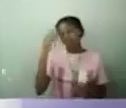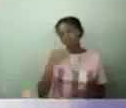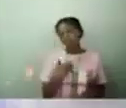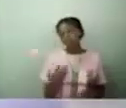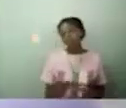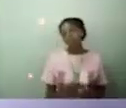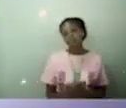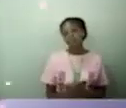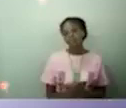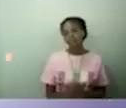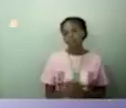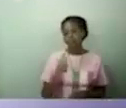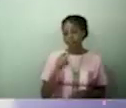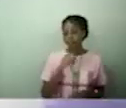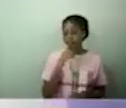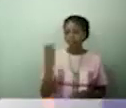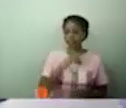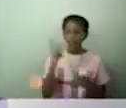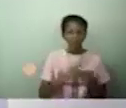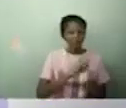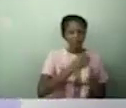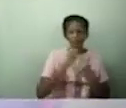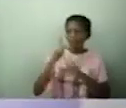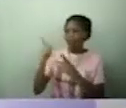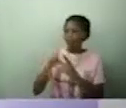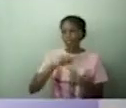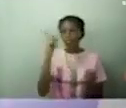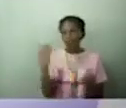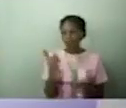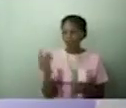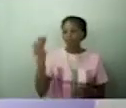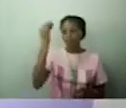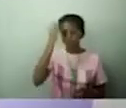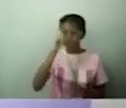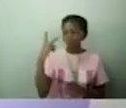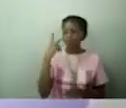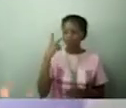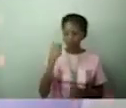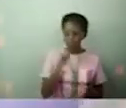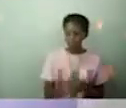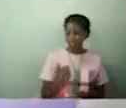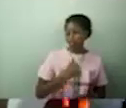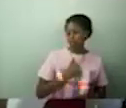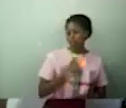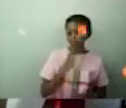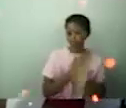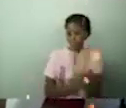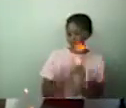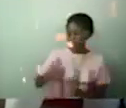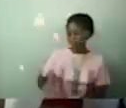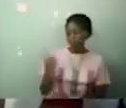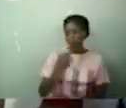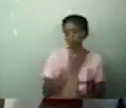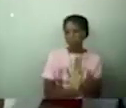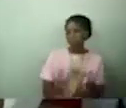begins? Jesus said it yesterday. Wherever you go, let them know that you are on God's side. Let them know that, oh, another National Service